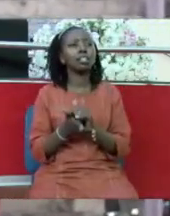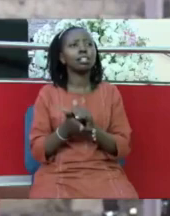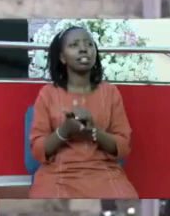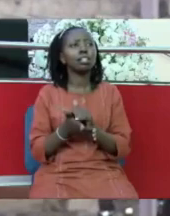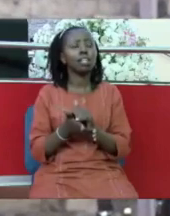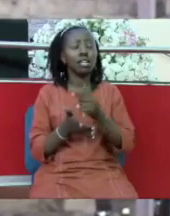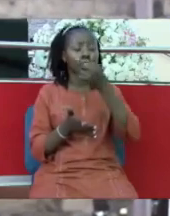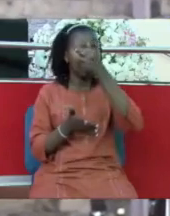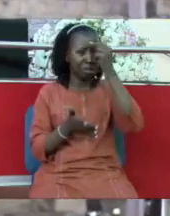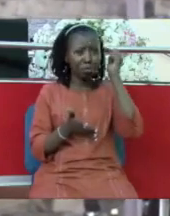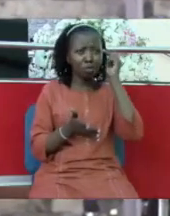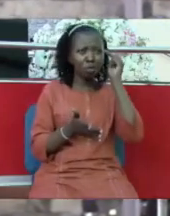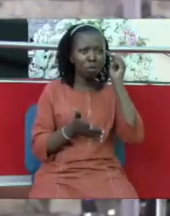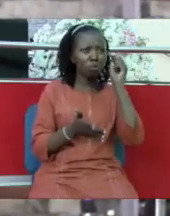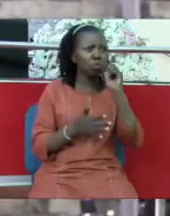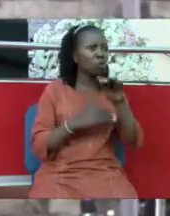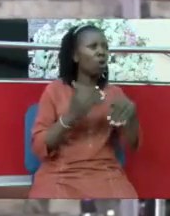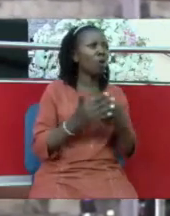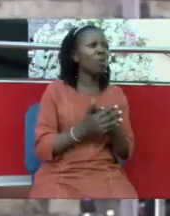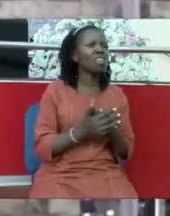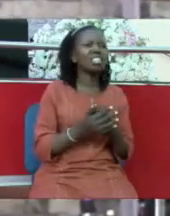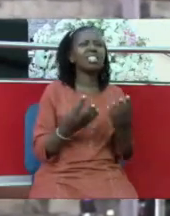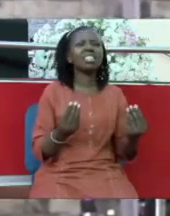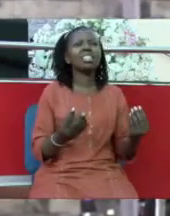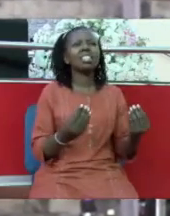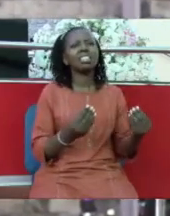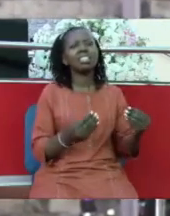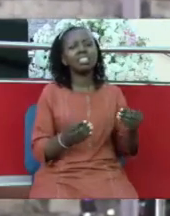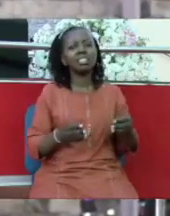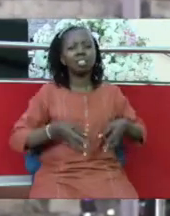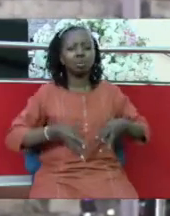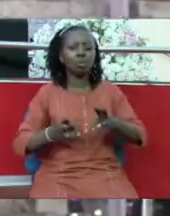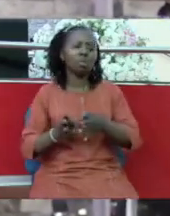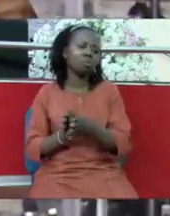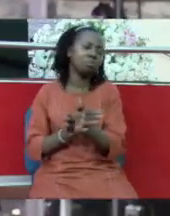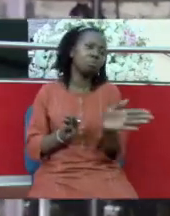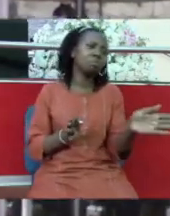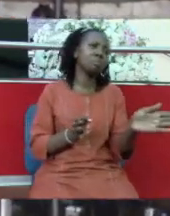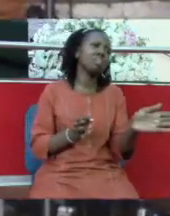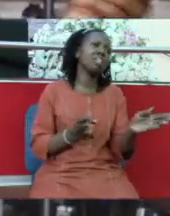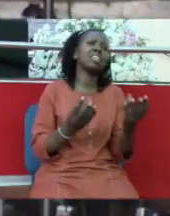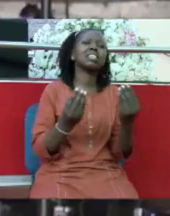because we are so easily misled. Ni kwa sababu huwa tunapotoshwa. And we are very